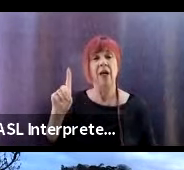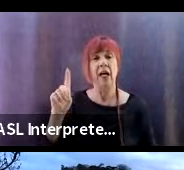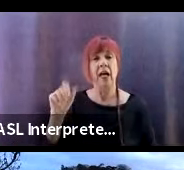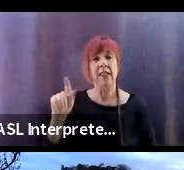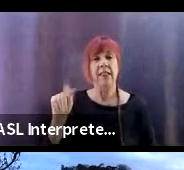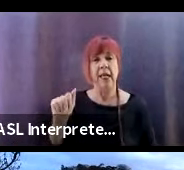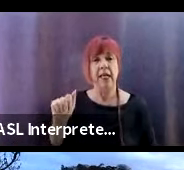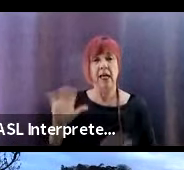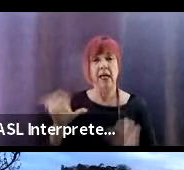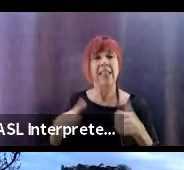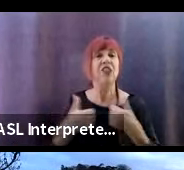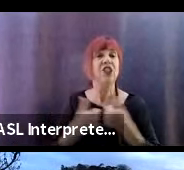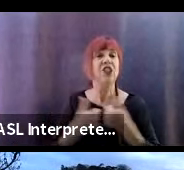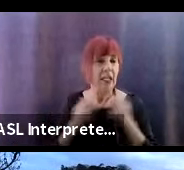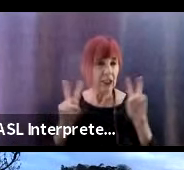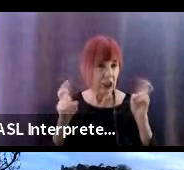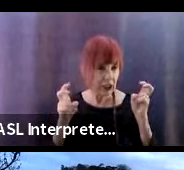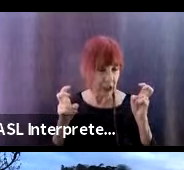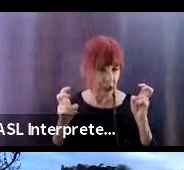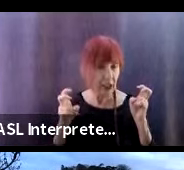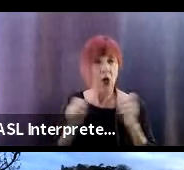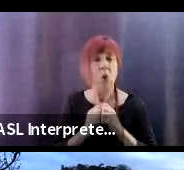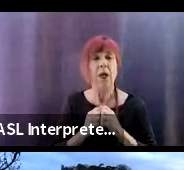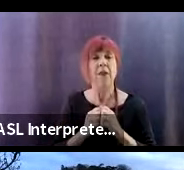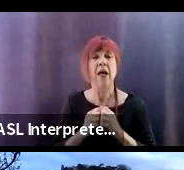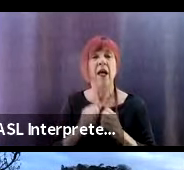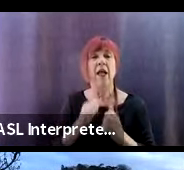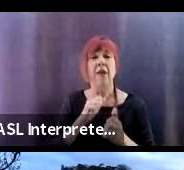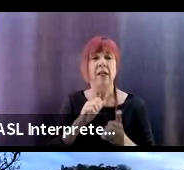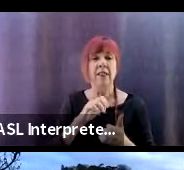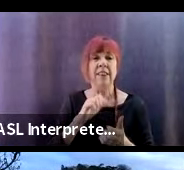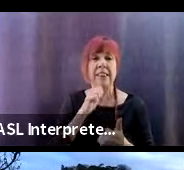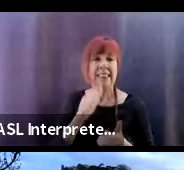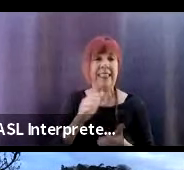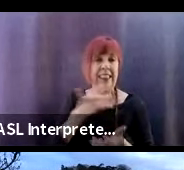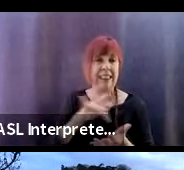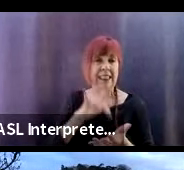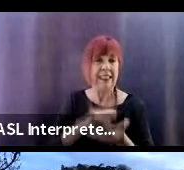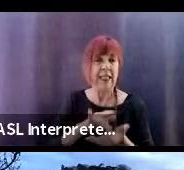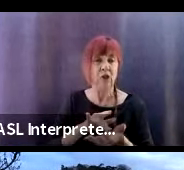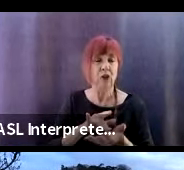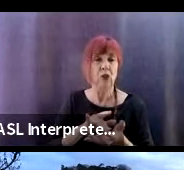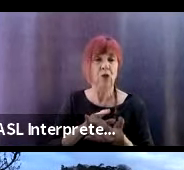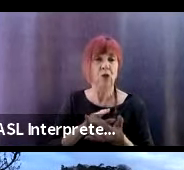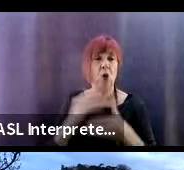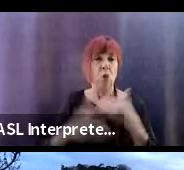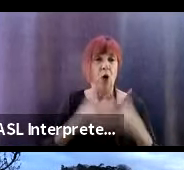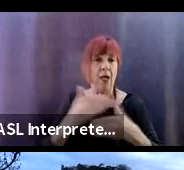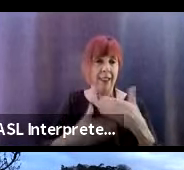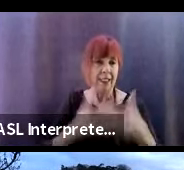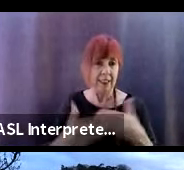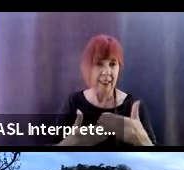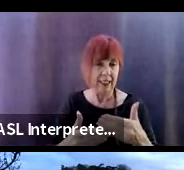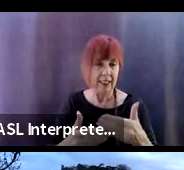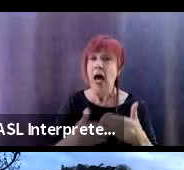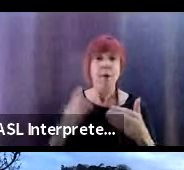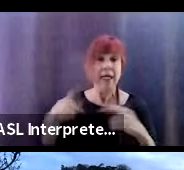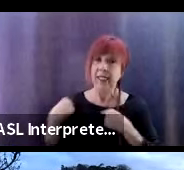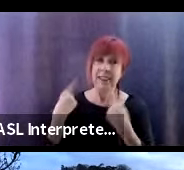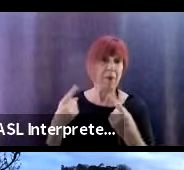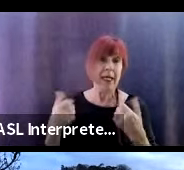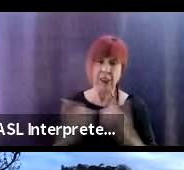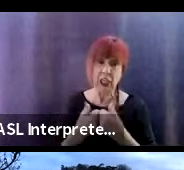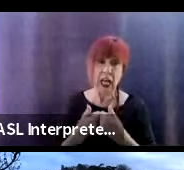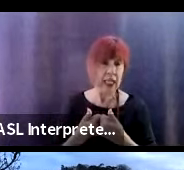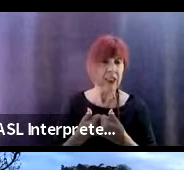decentral process of our healthcare systems and our, you know, so I think as this has been kind of a challenge all along of getting good